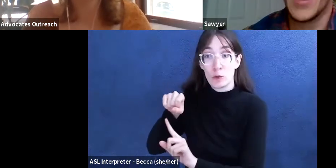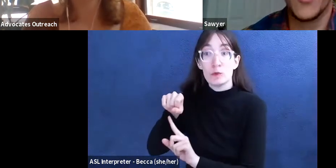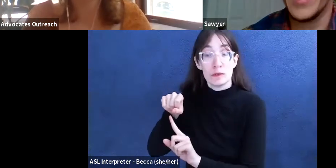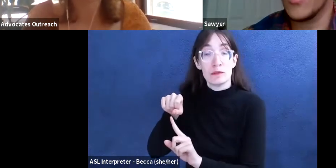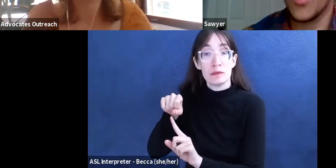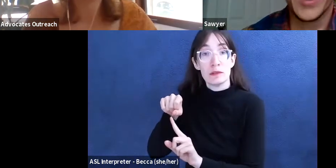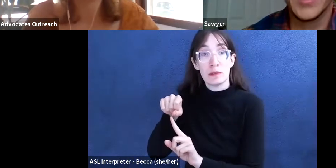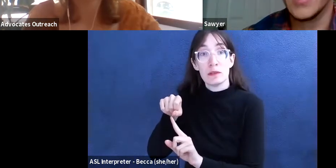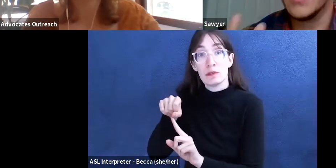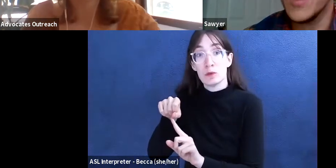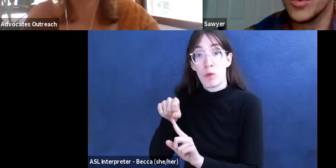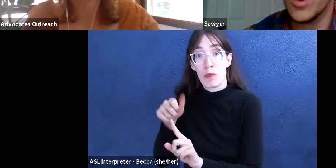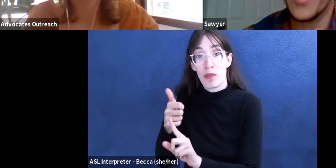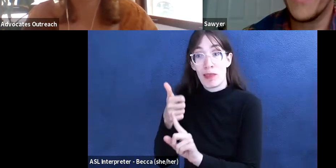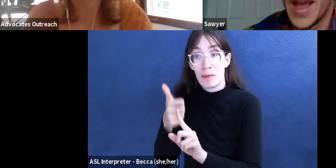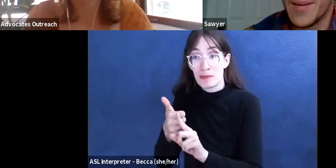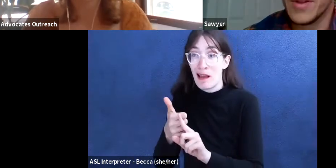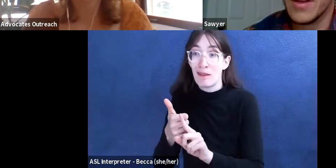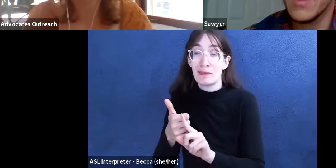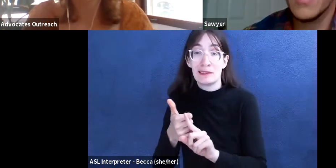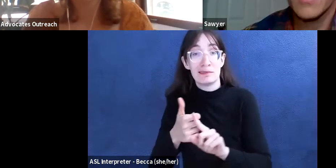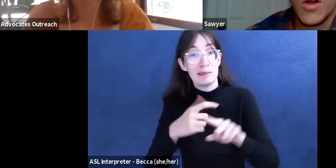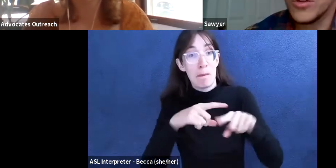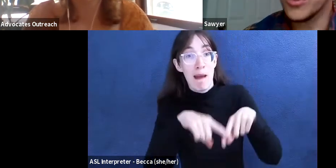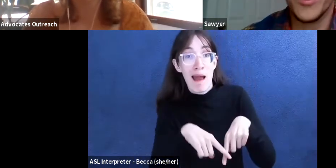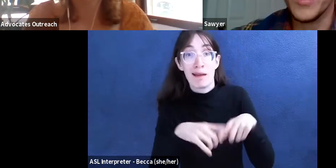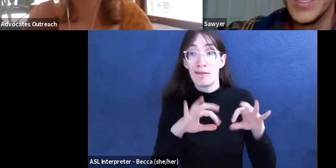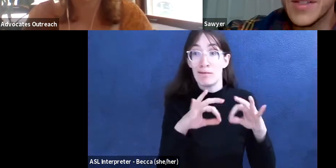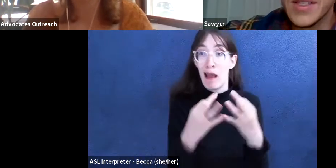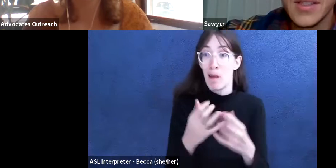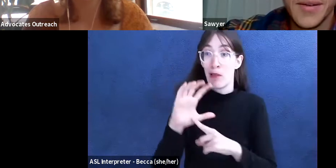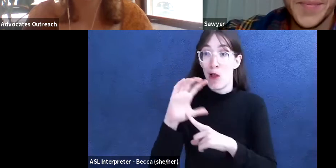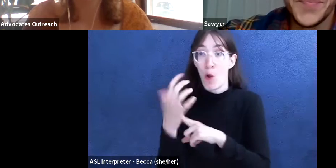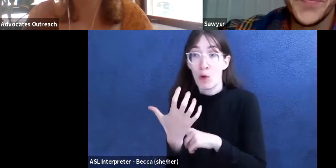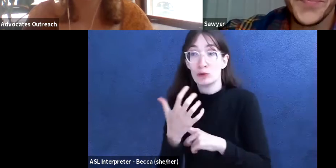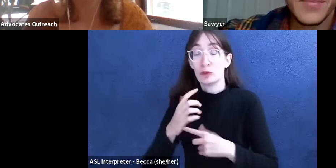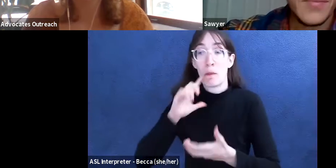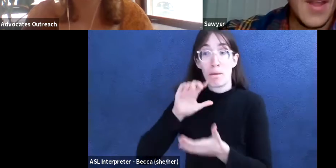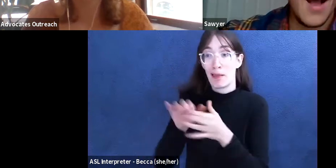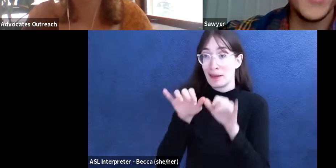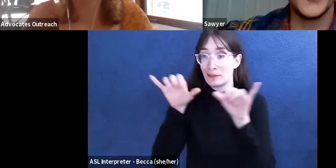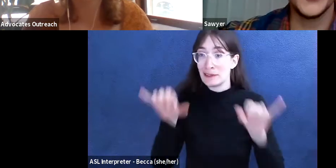and respect yourself. Don't rush it. It's your own.